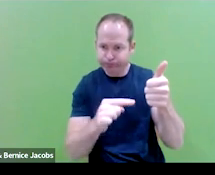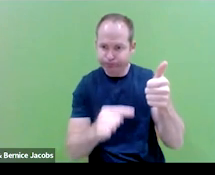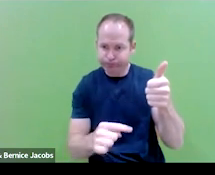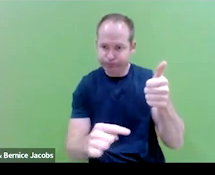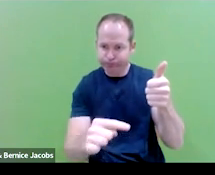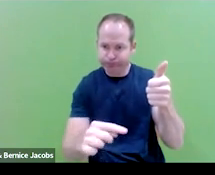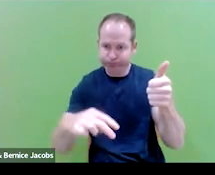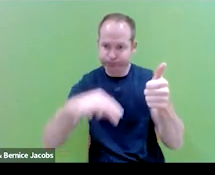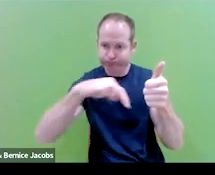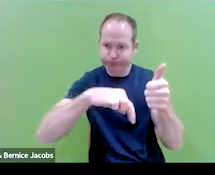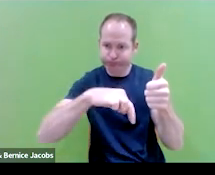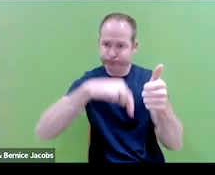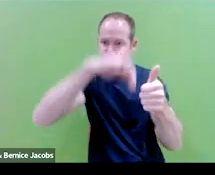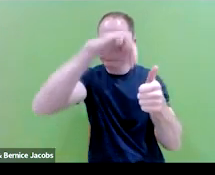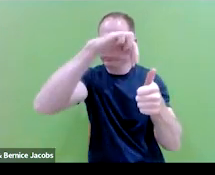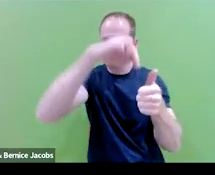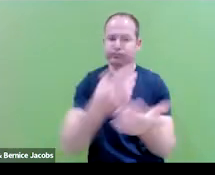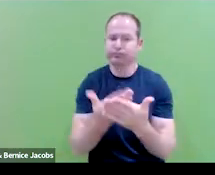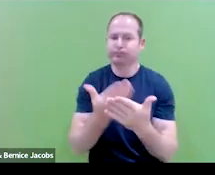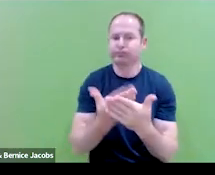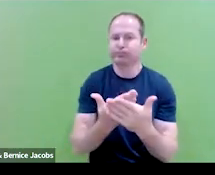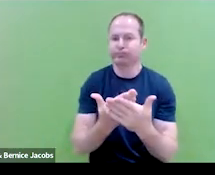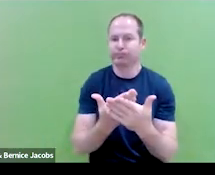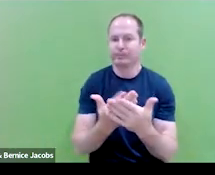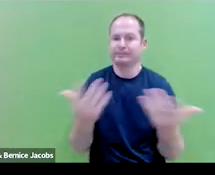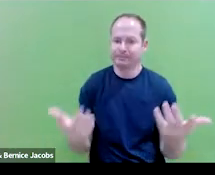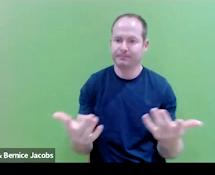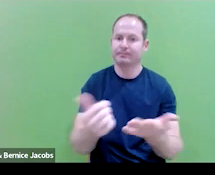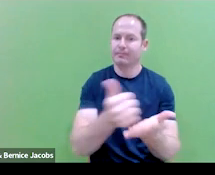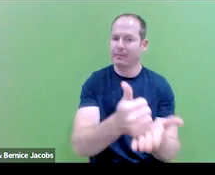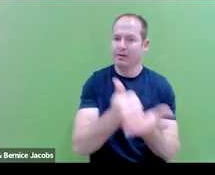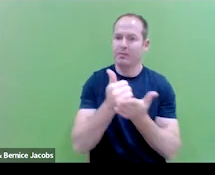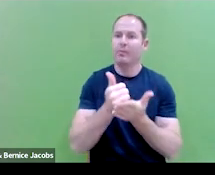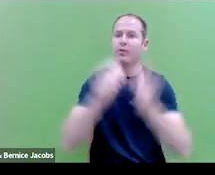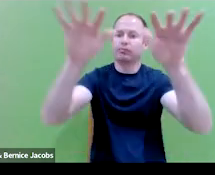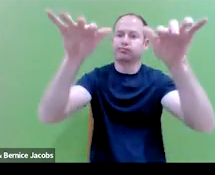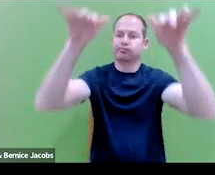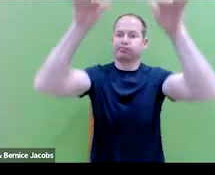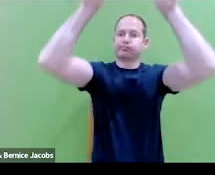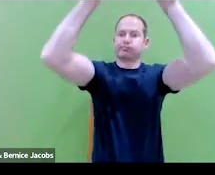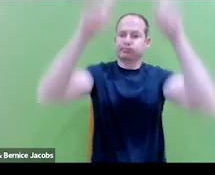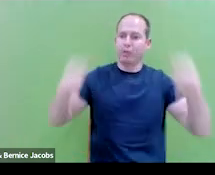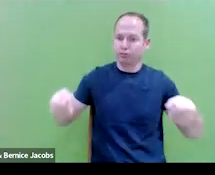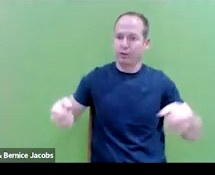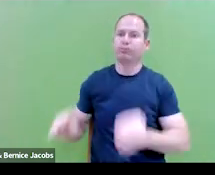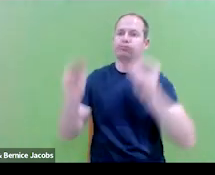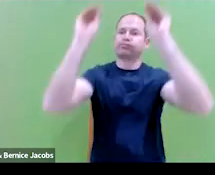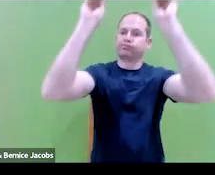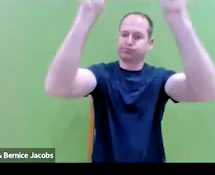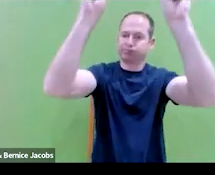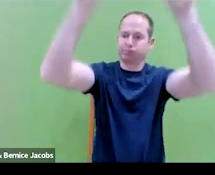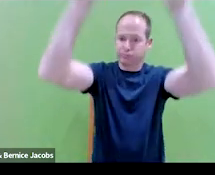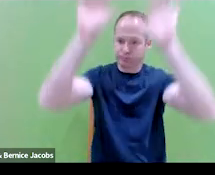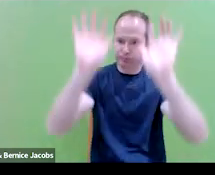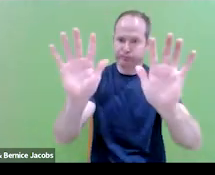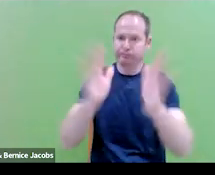so that if you need to reach something at the top and you're too short, you can step on that instead of the seat where somebody's sitting. So it's a